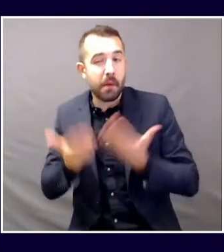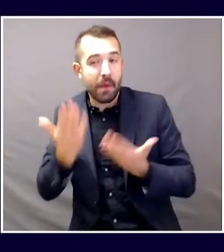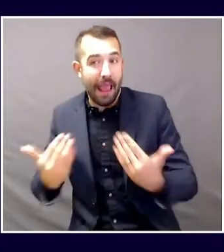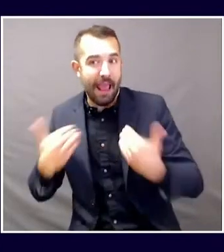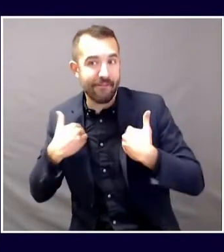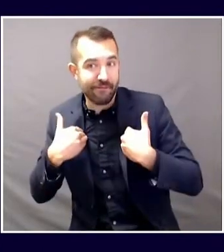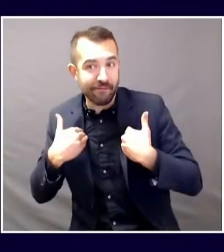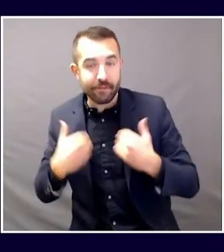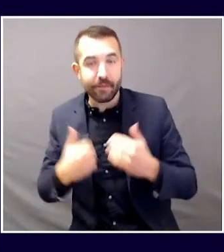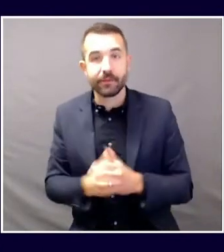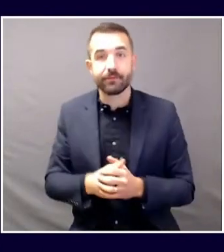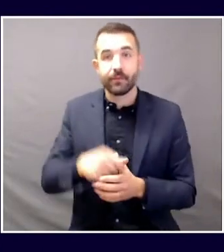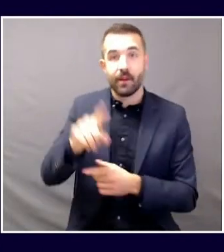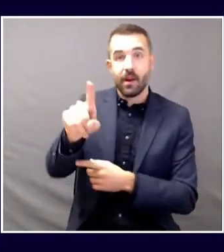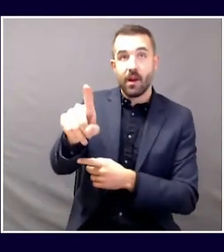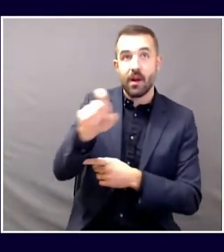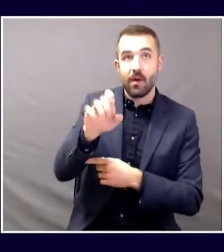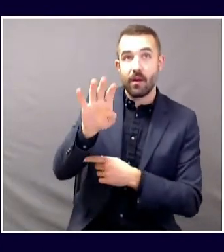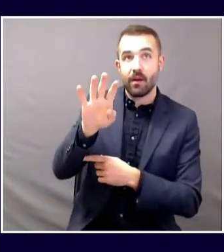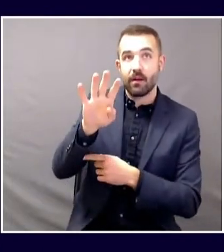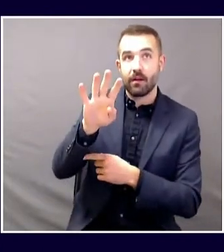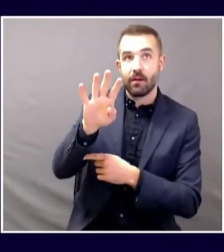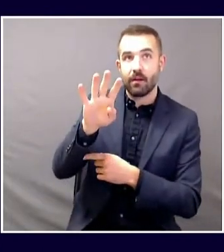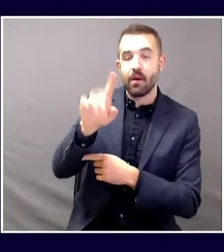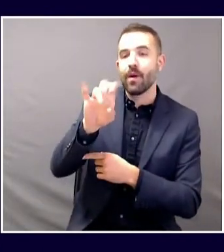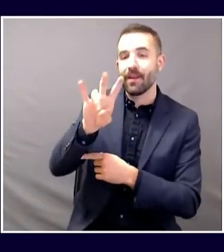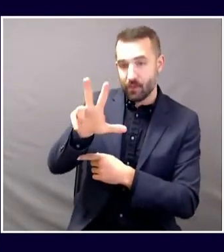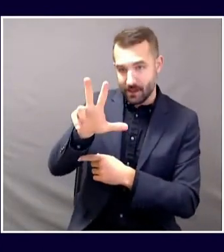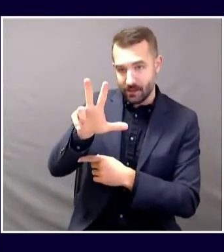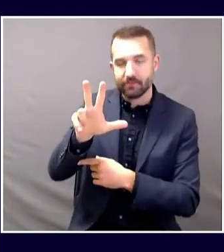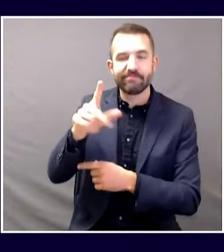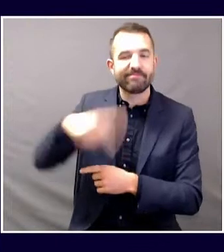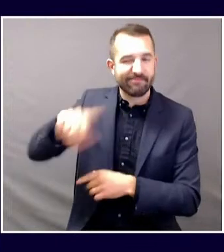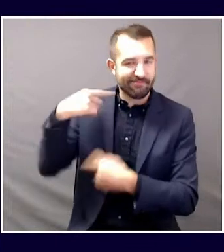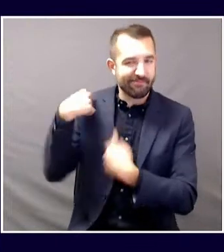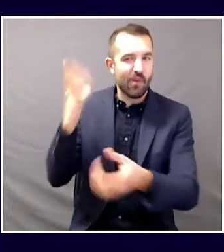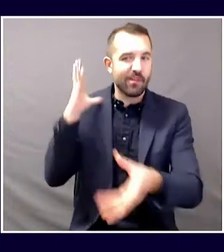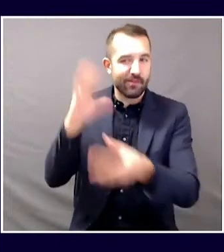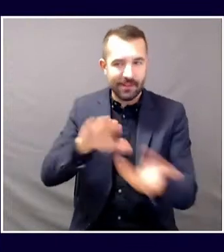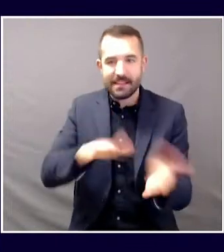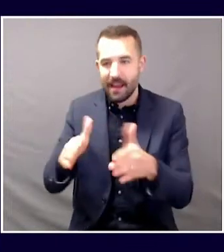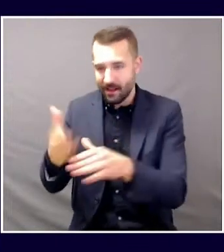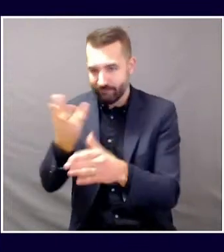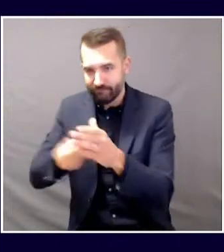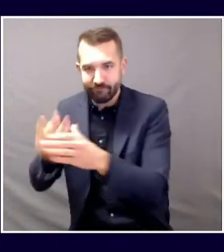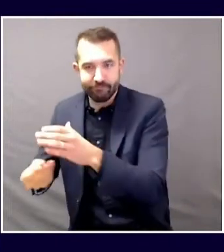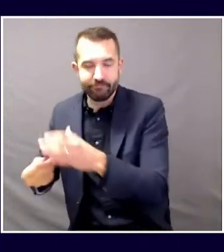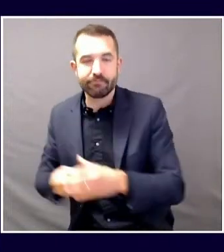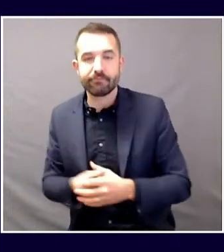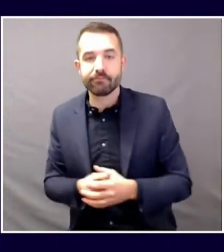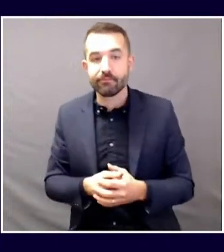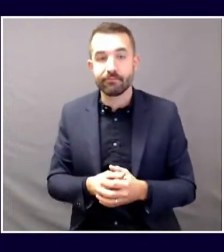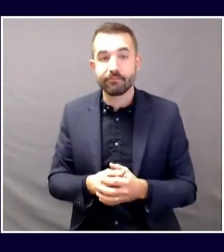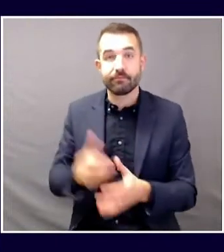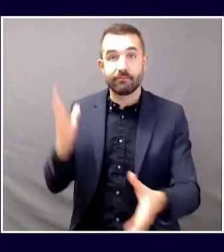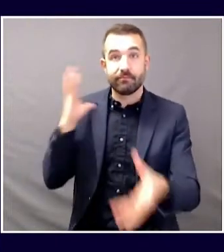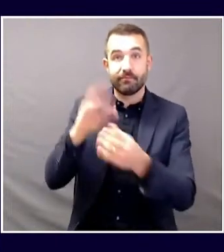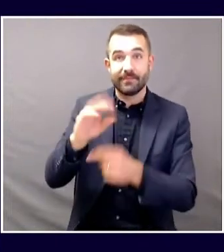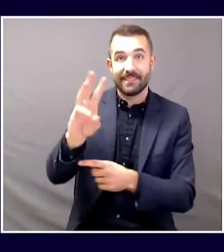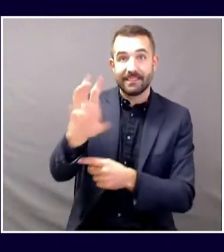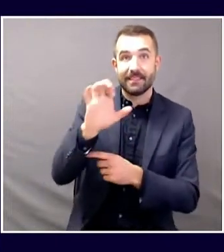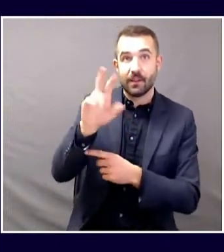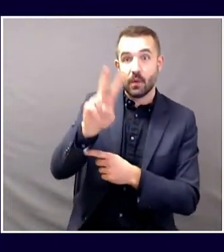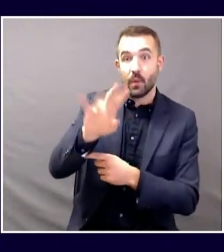173 individuals have died with COVID-19, and cumulatively, 628 have been